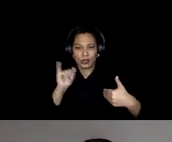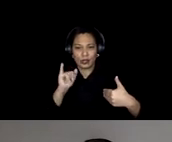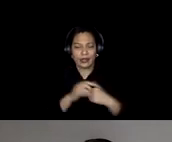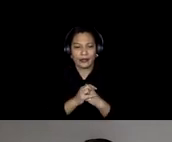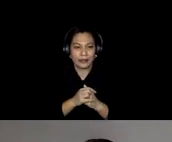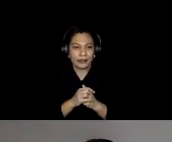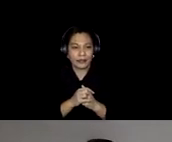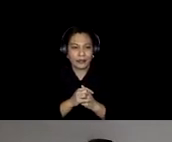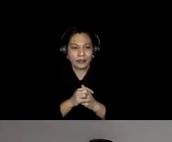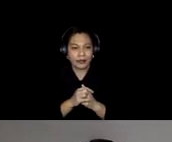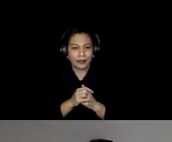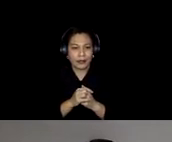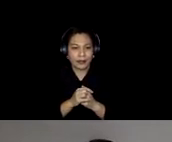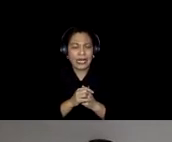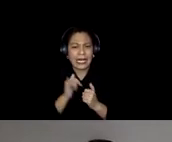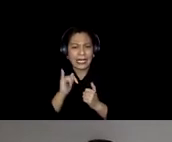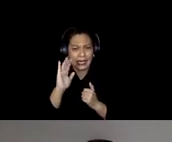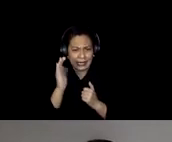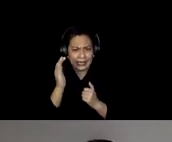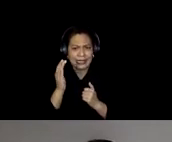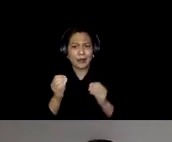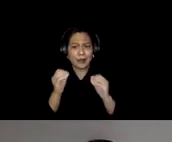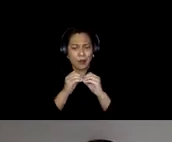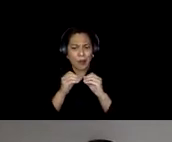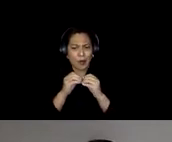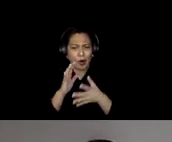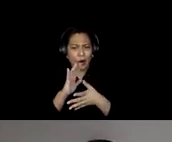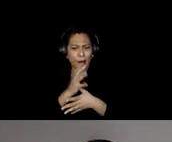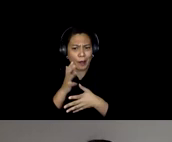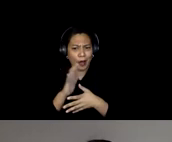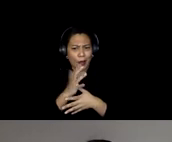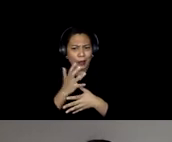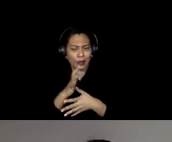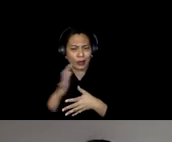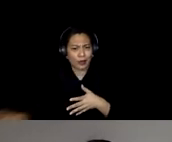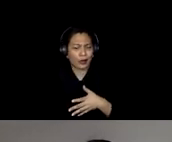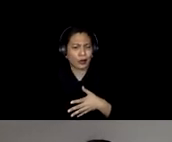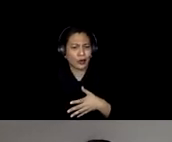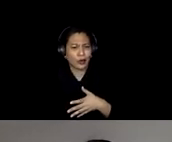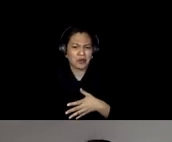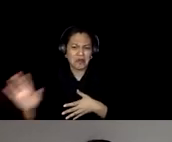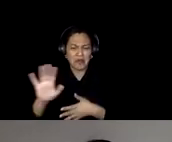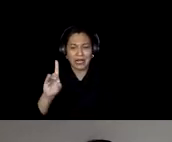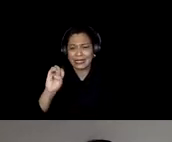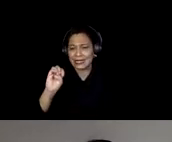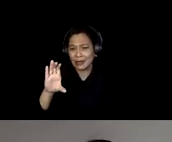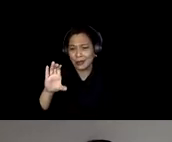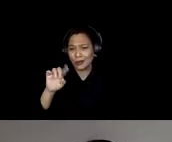It looks like it tends to be more popular in sort of December to